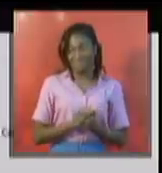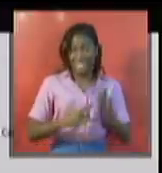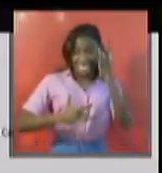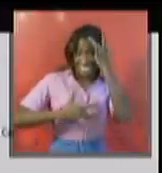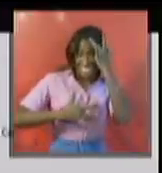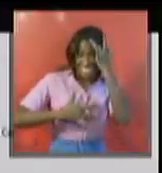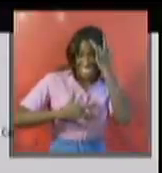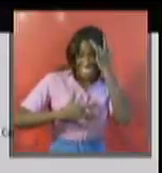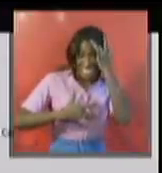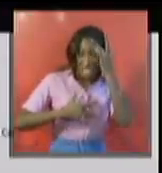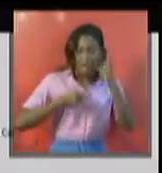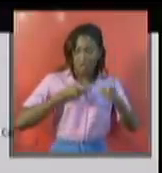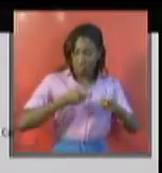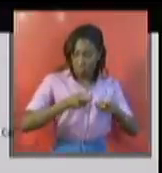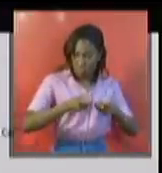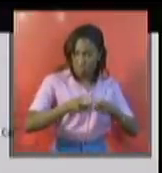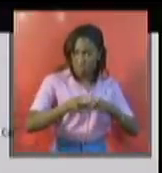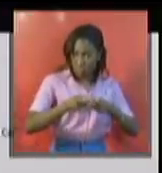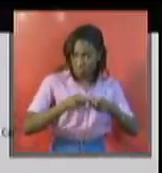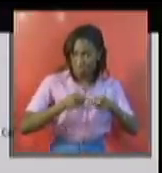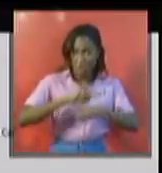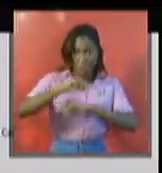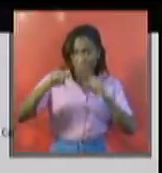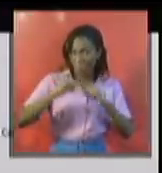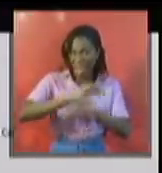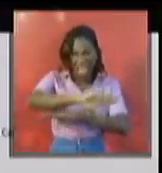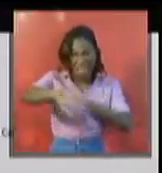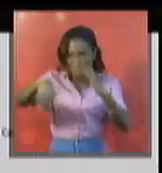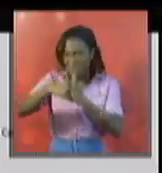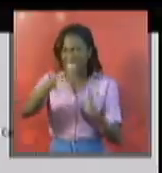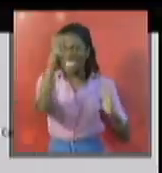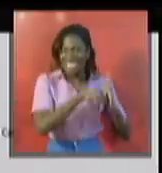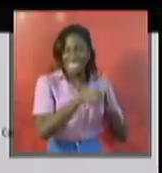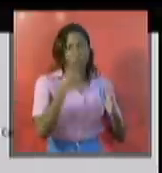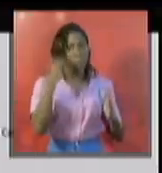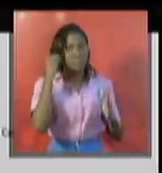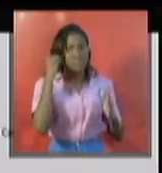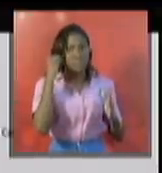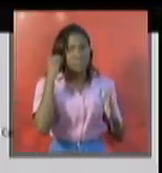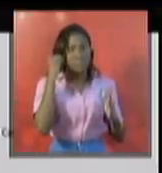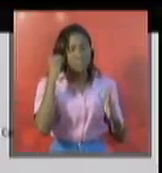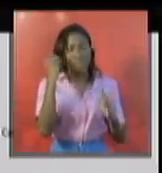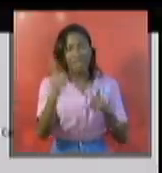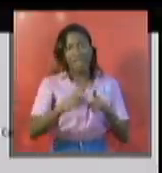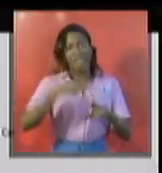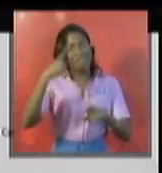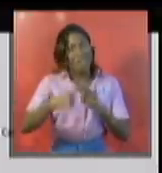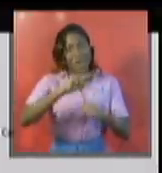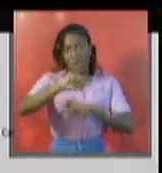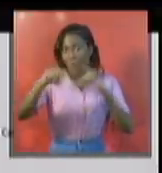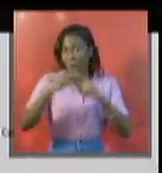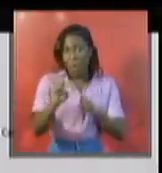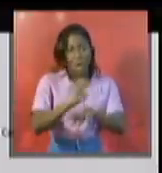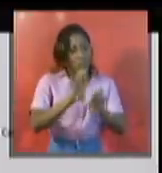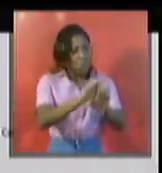was more or less controlled when we had our total lockdown. But once we opened back up and rolled back